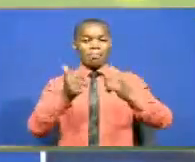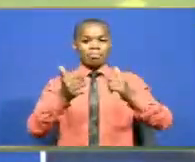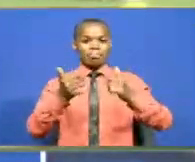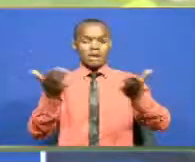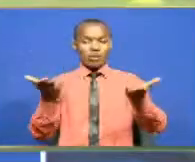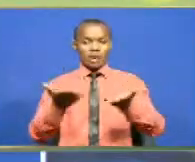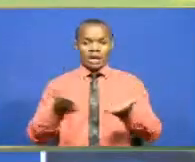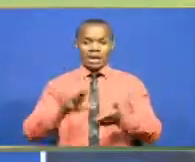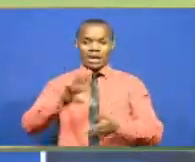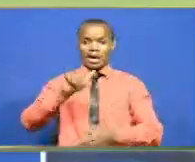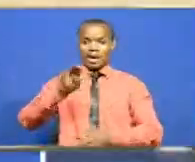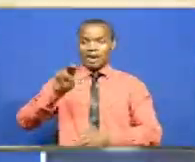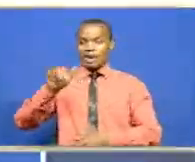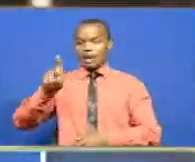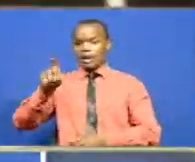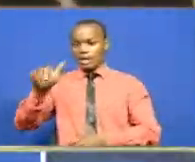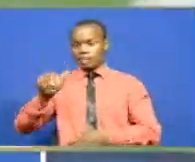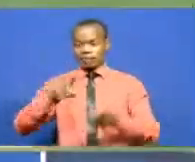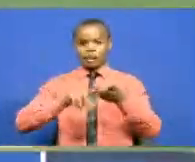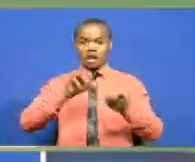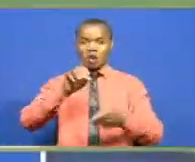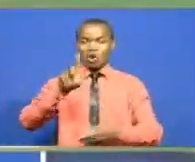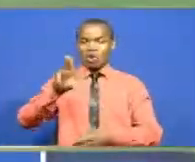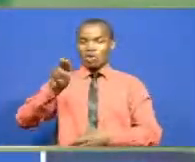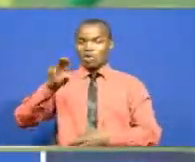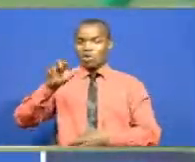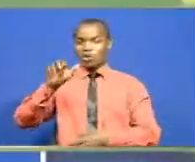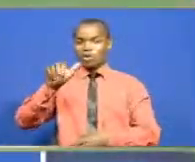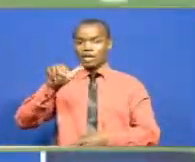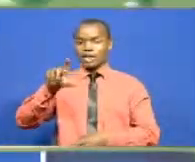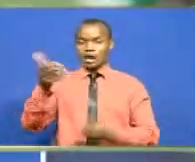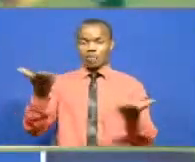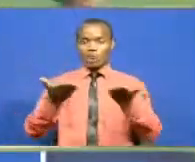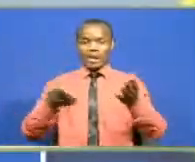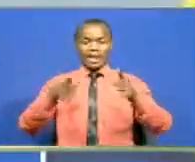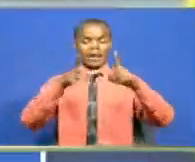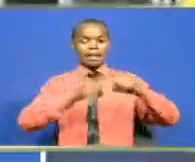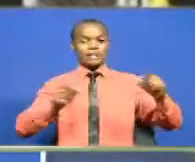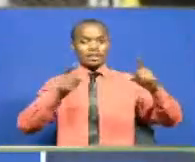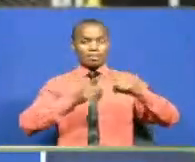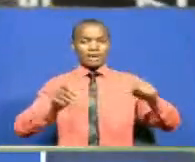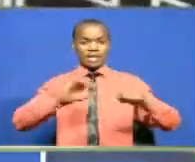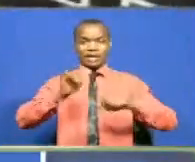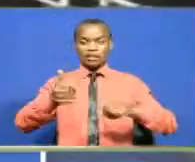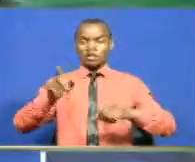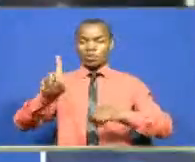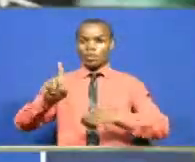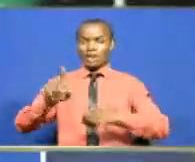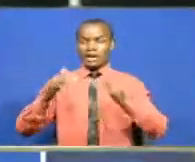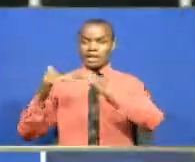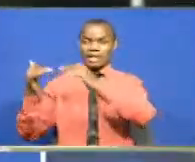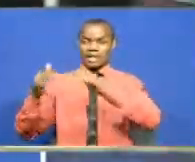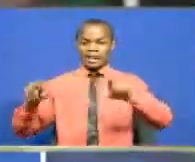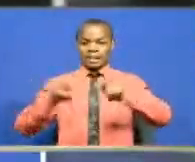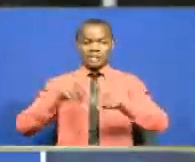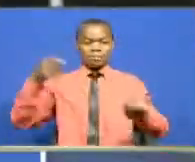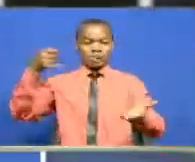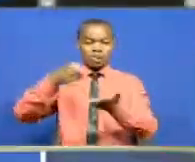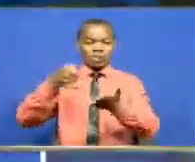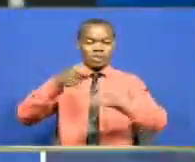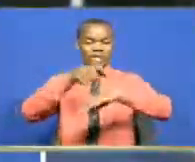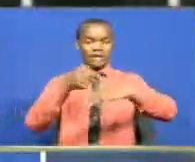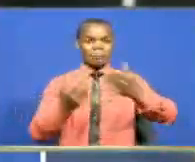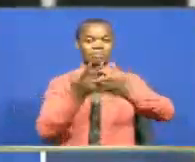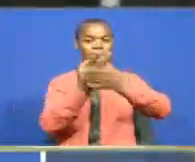Canada, and Olunga, who turns out for Kashiwa Reiso in the Japanese J1 League, were among the professionals summoned for the